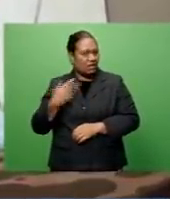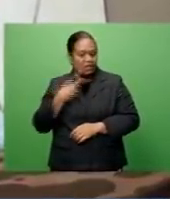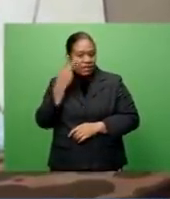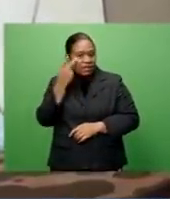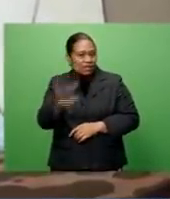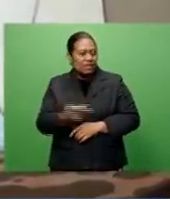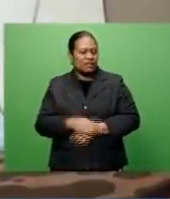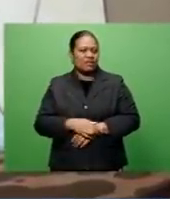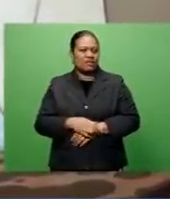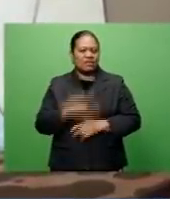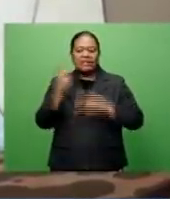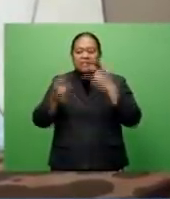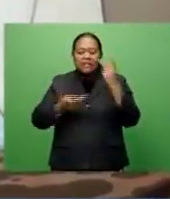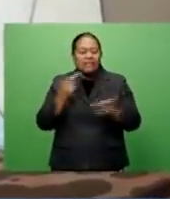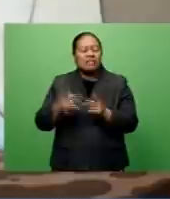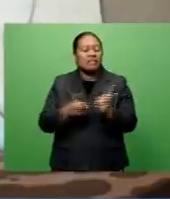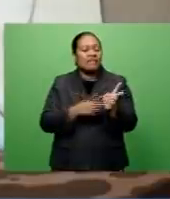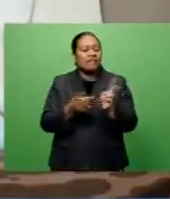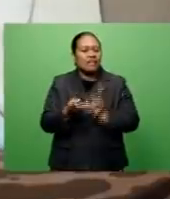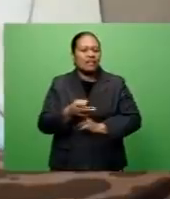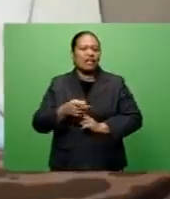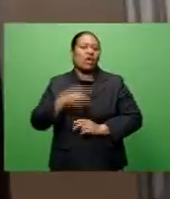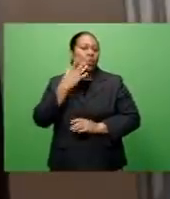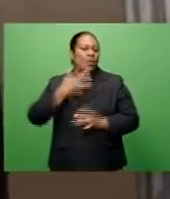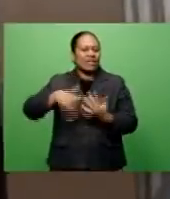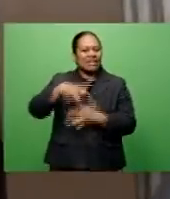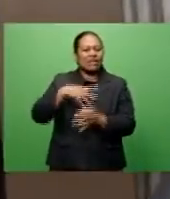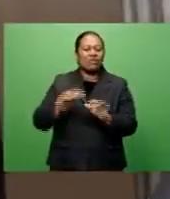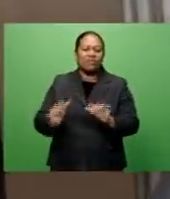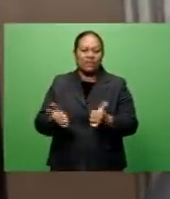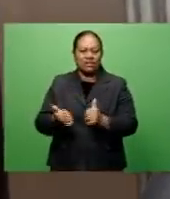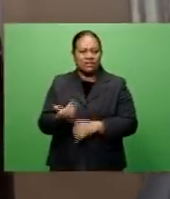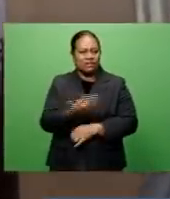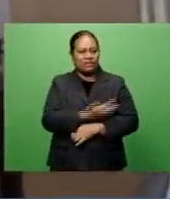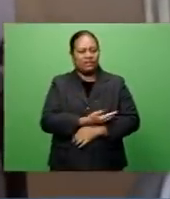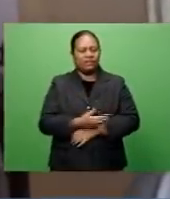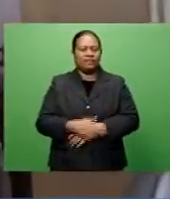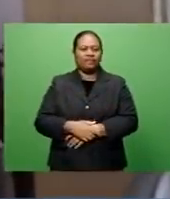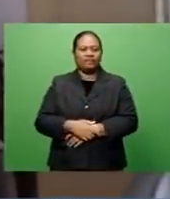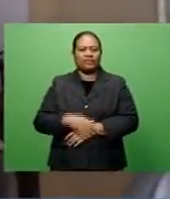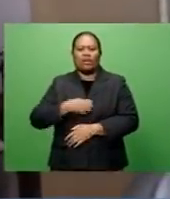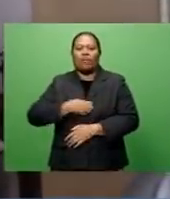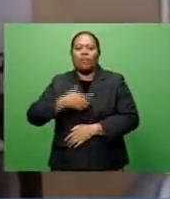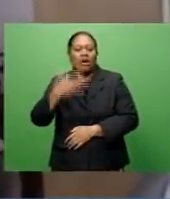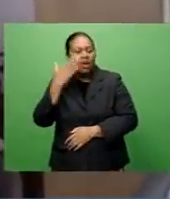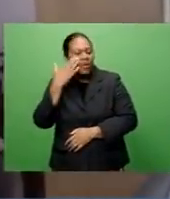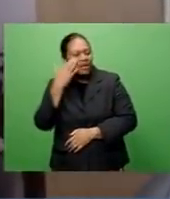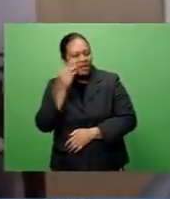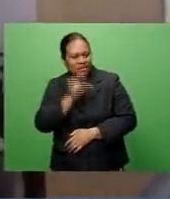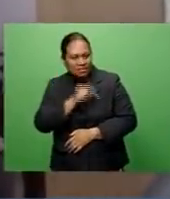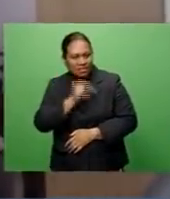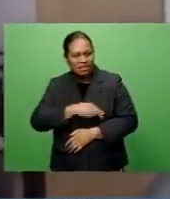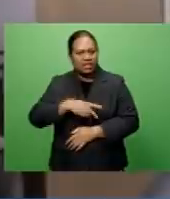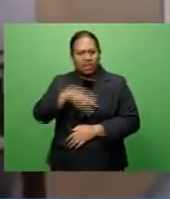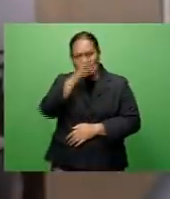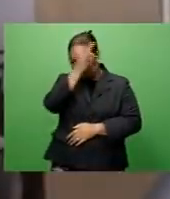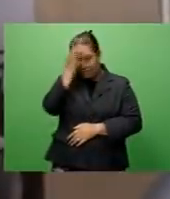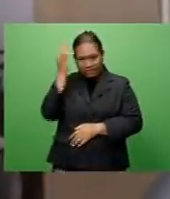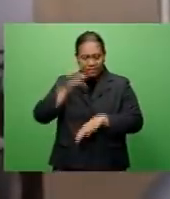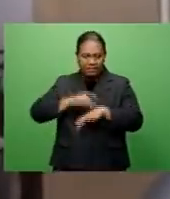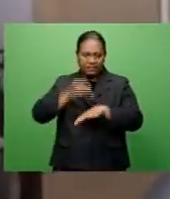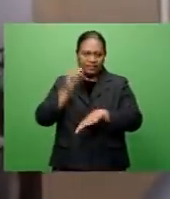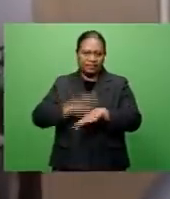all the villages after the cyclone. More awareness is needed on dengue fever.